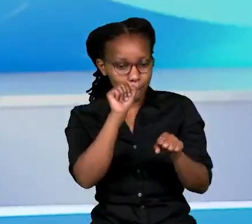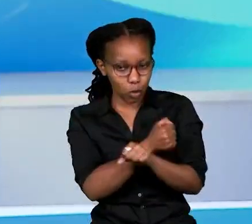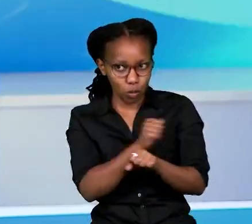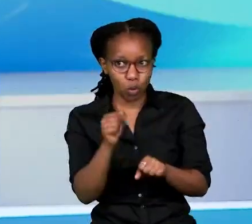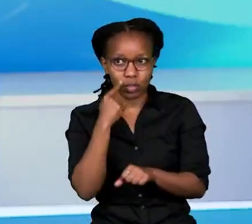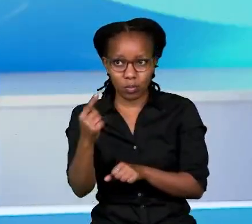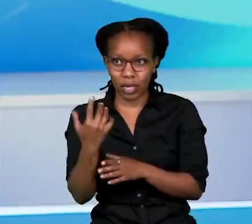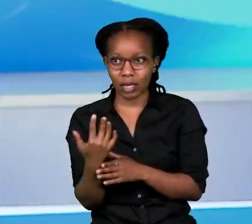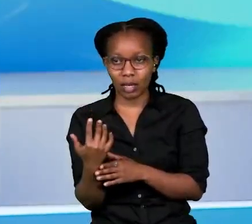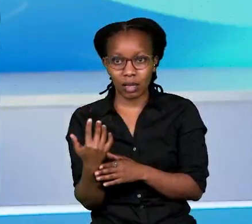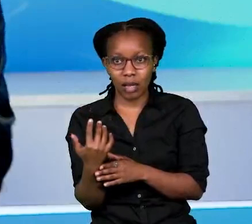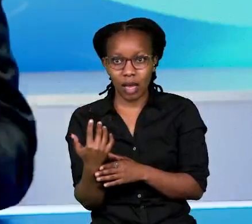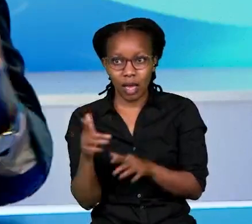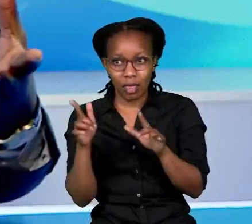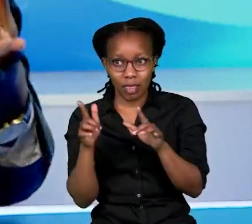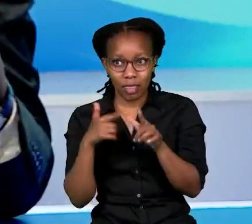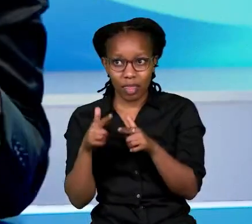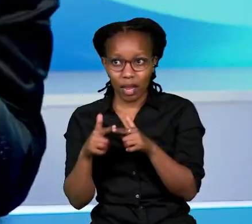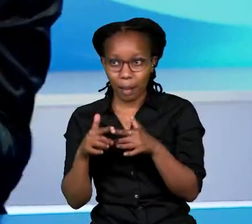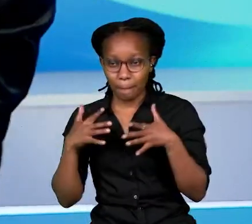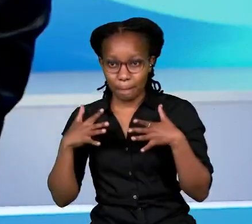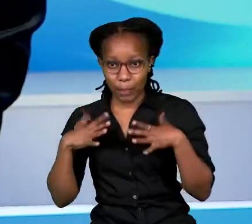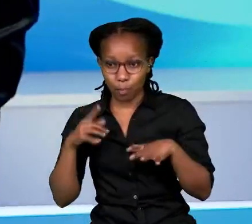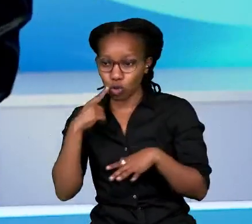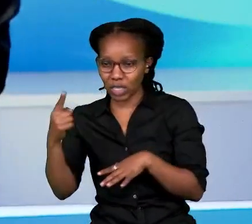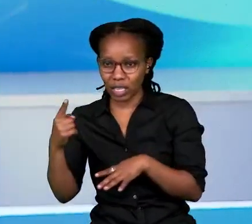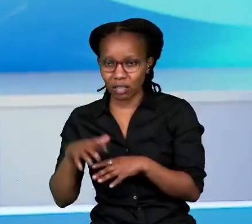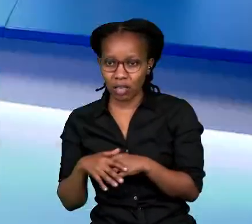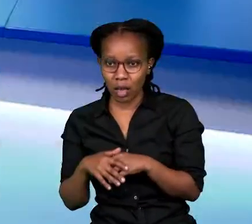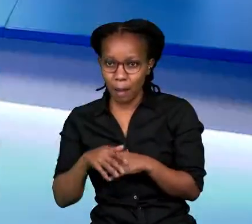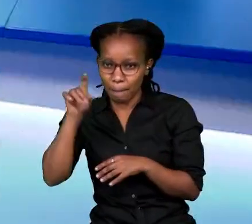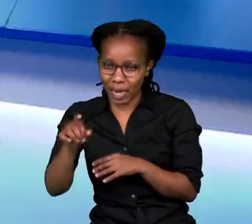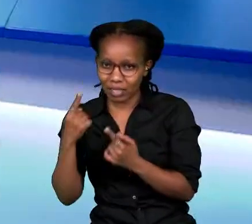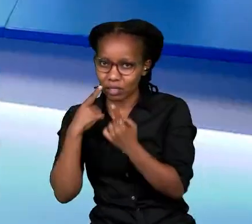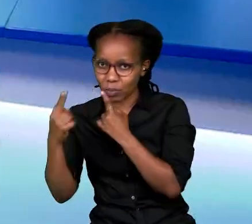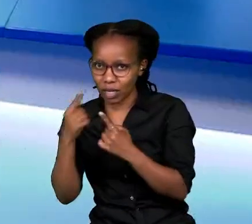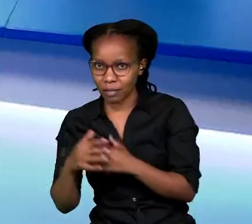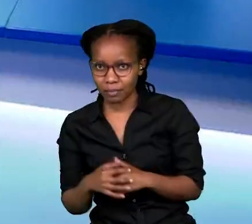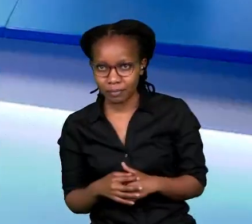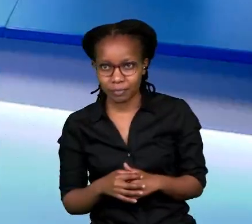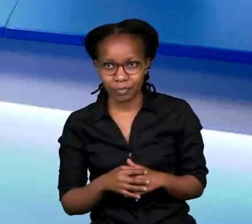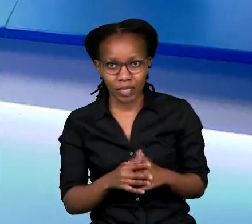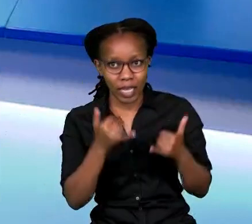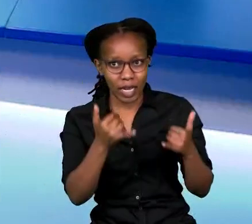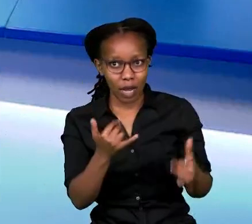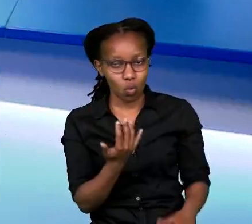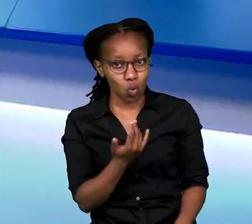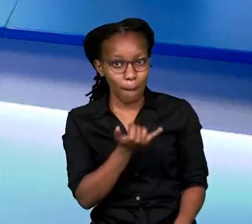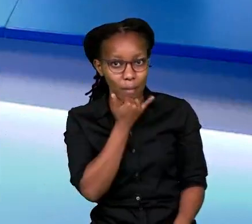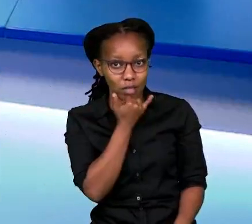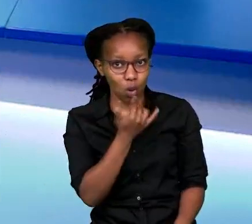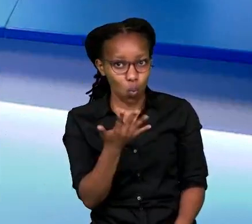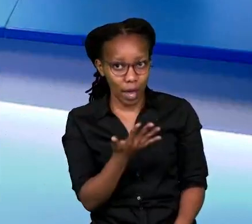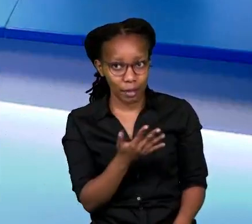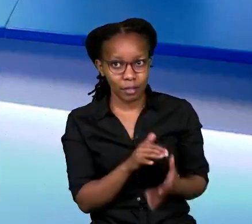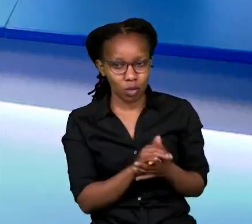Mm-hmm. What are we going? Isn't that anarchy that we are seeing? It's not anarchy. And I think, Fred, what the big mistake you may be doing